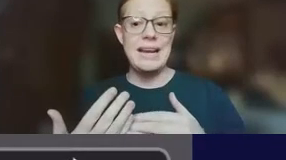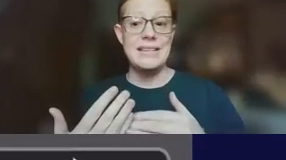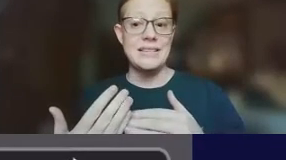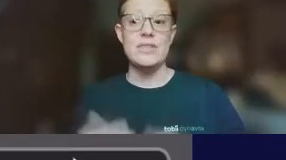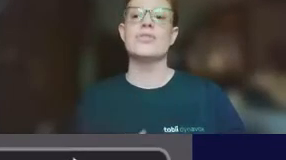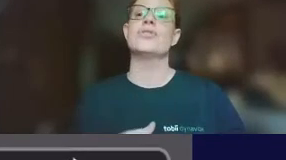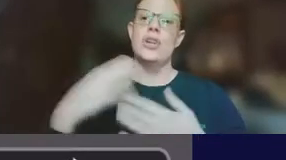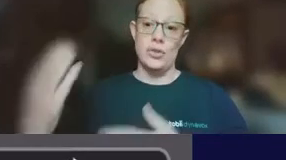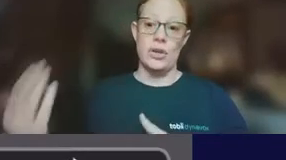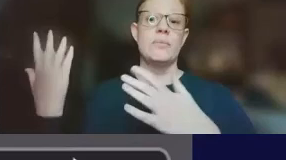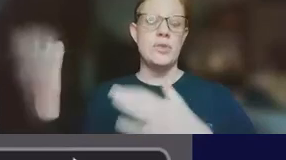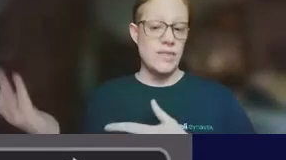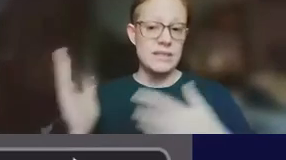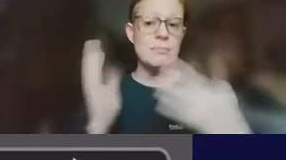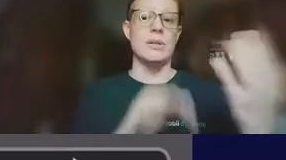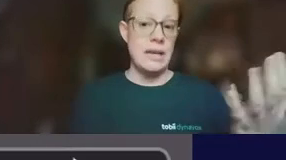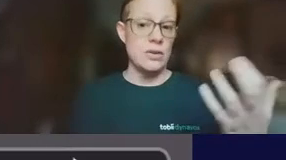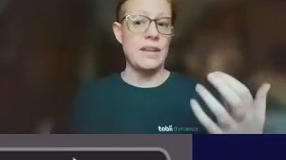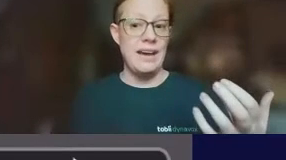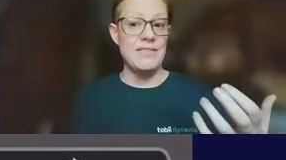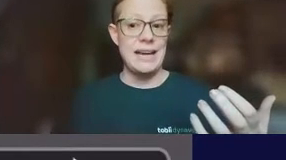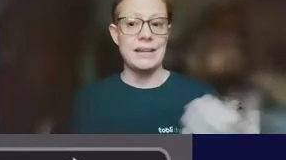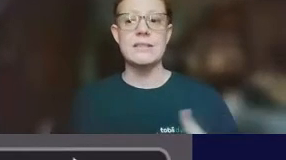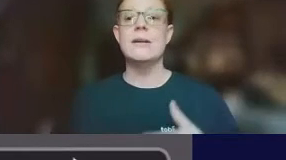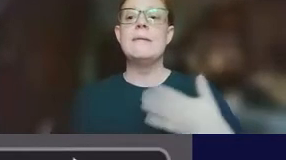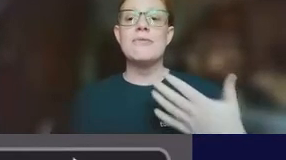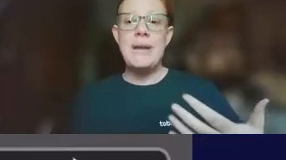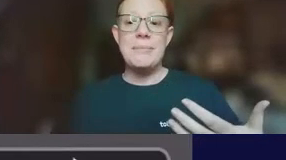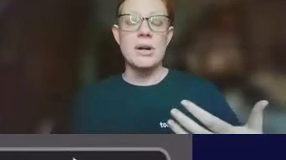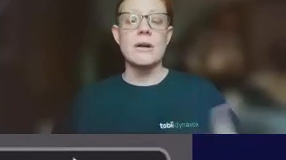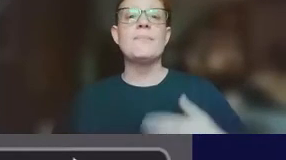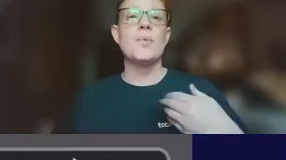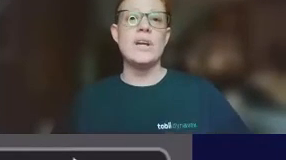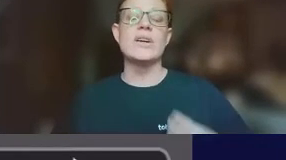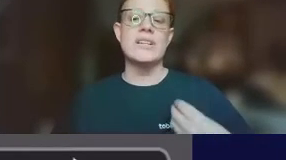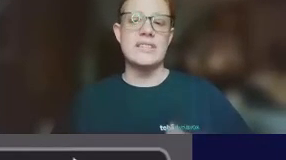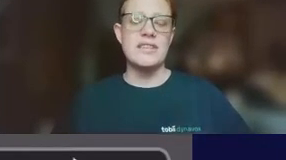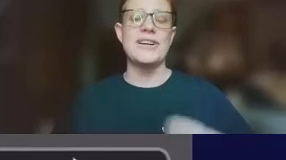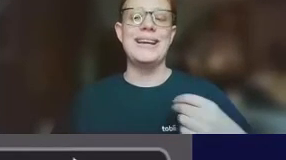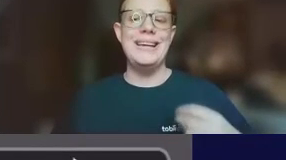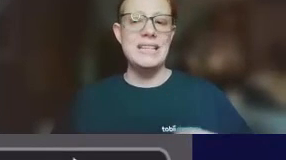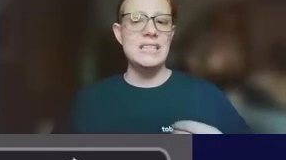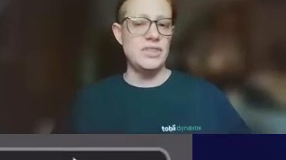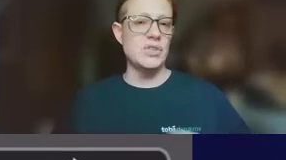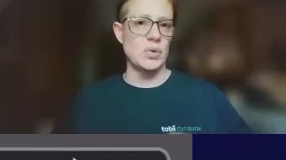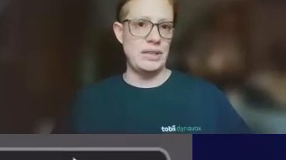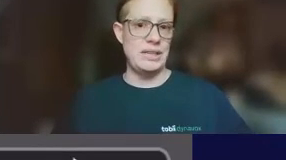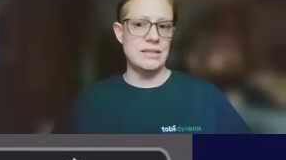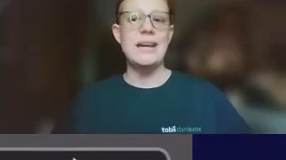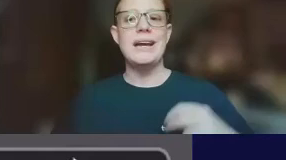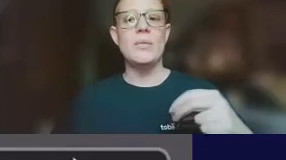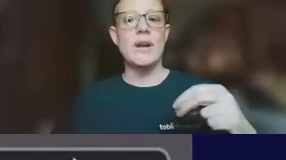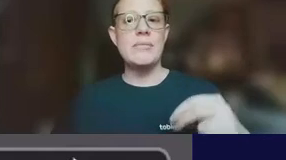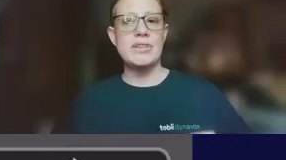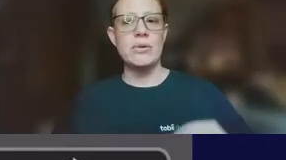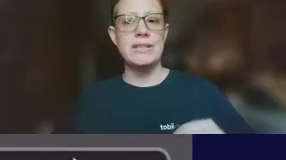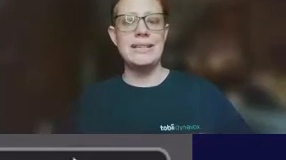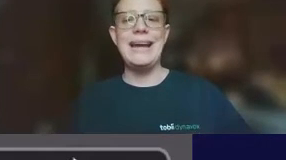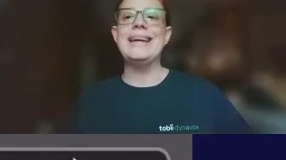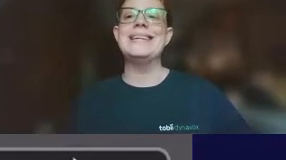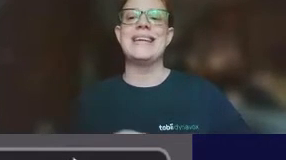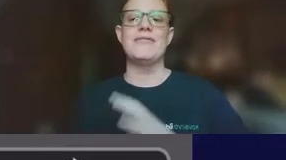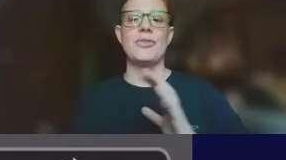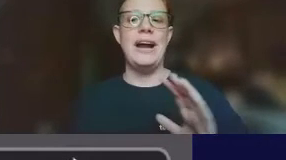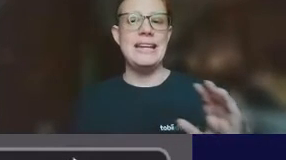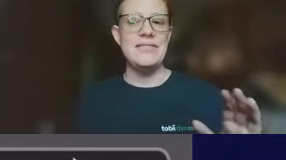literate AAC users, you can remove the symbol and only have the text. Remember, we're considering individual needs. And what I'm showing